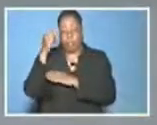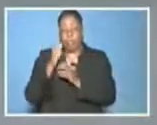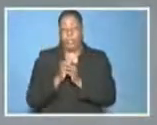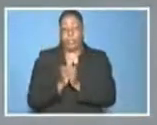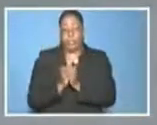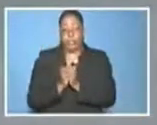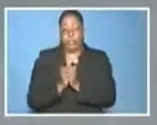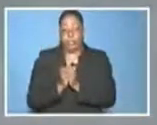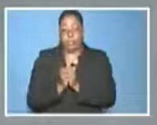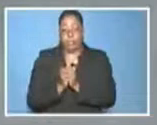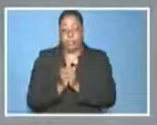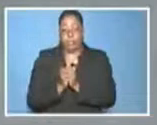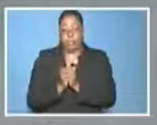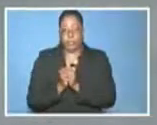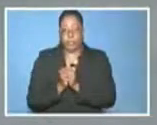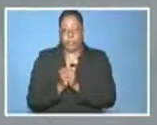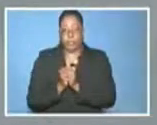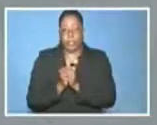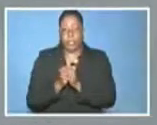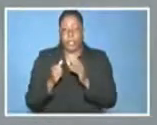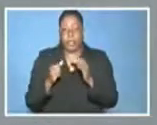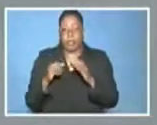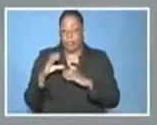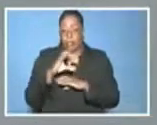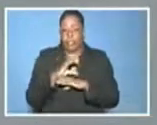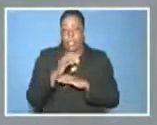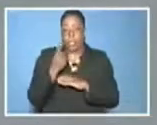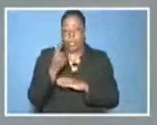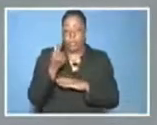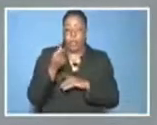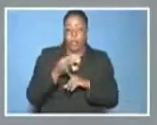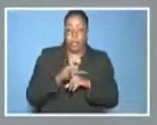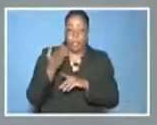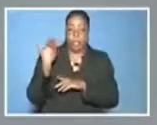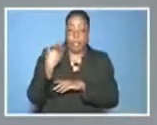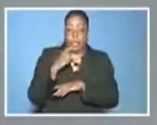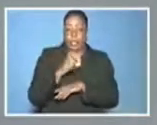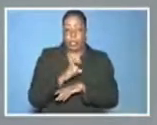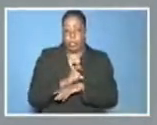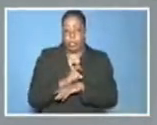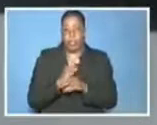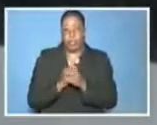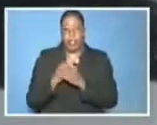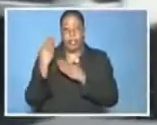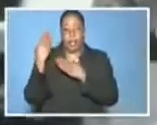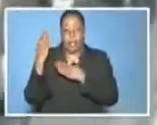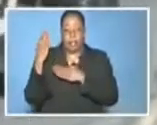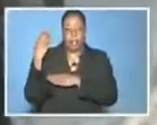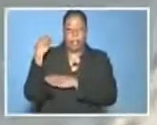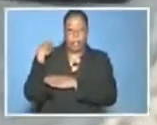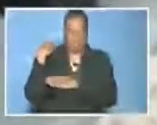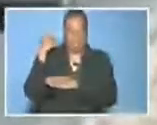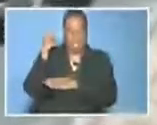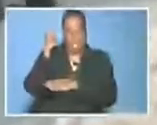Mosstown, and at this major corridor constructed several months ago in Hoopers Bay, Exuma. Managing Director of Bahamas Striping Group of Companies,